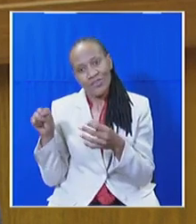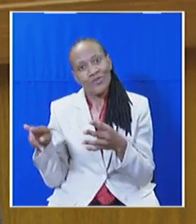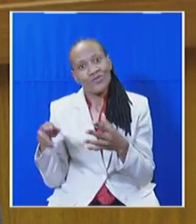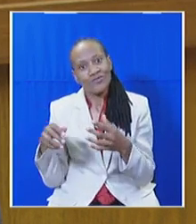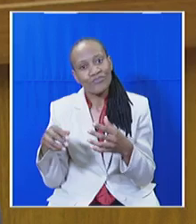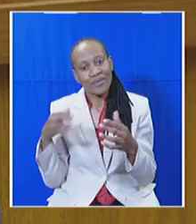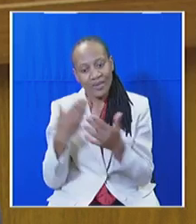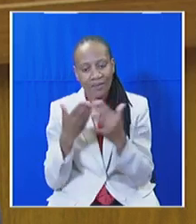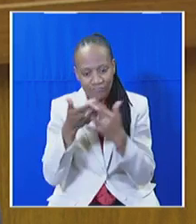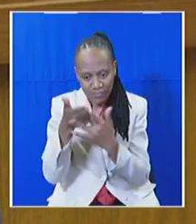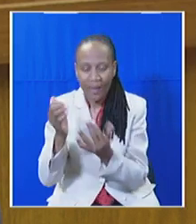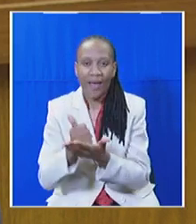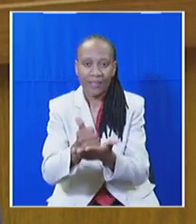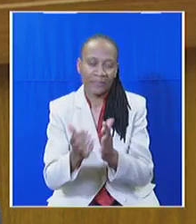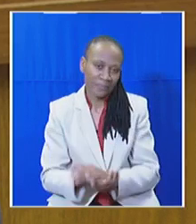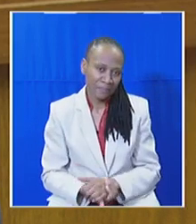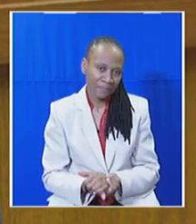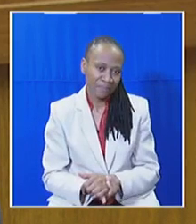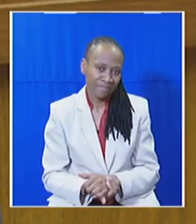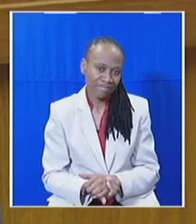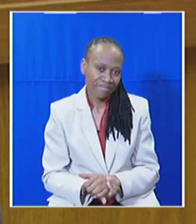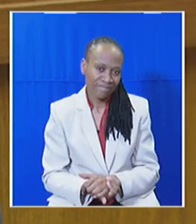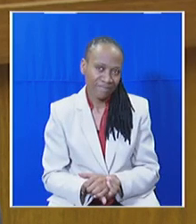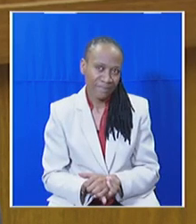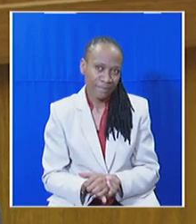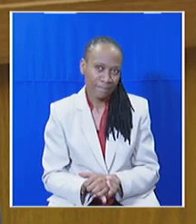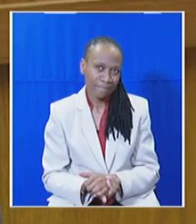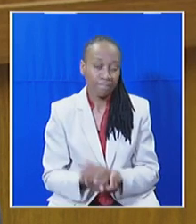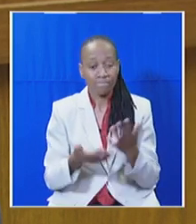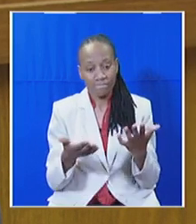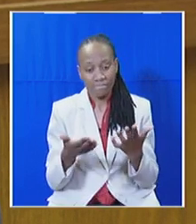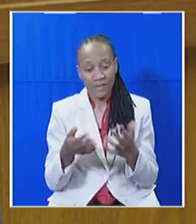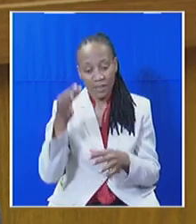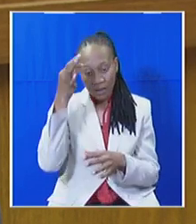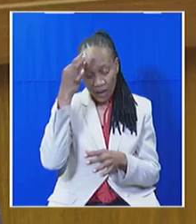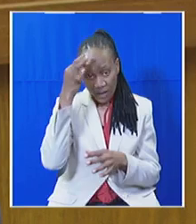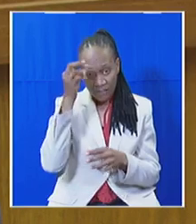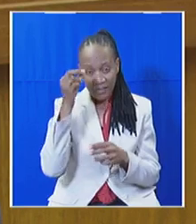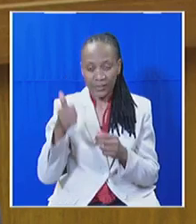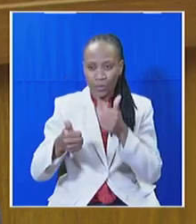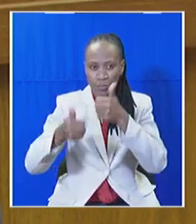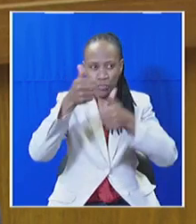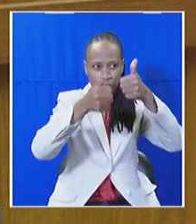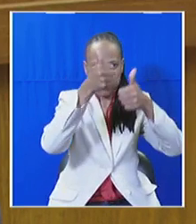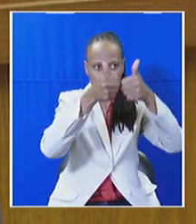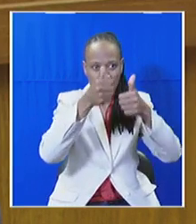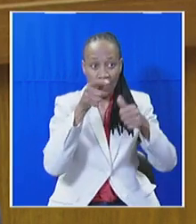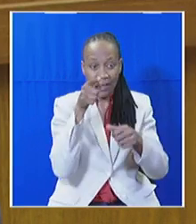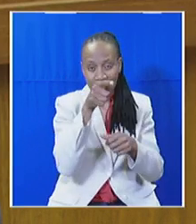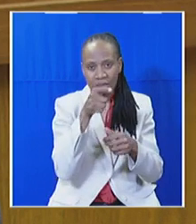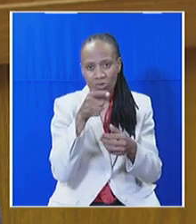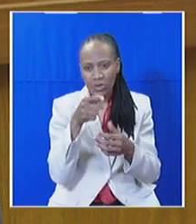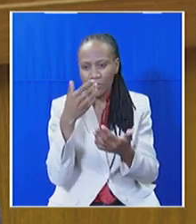In these cases, the Intergovernmental Authority on Development in